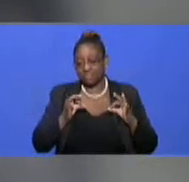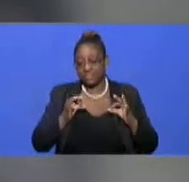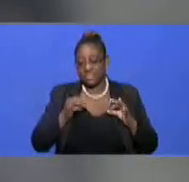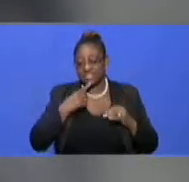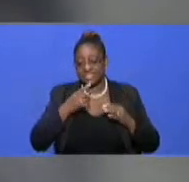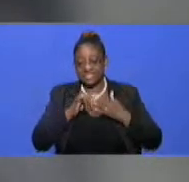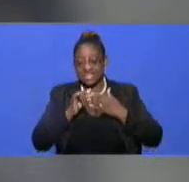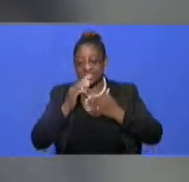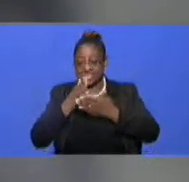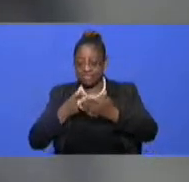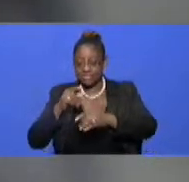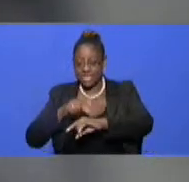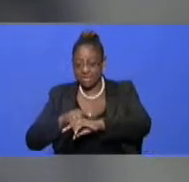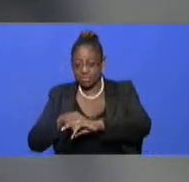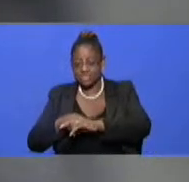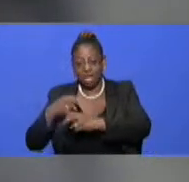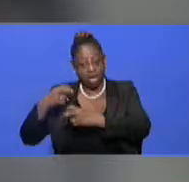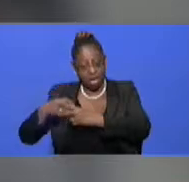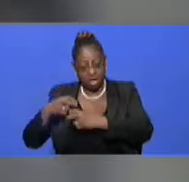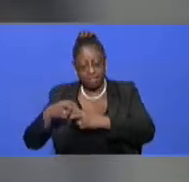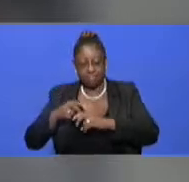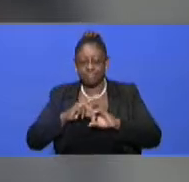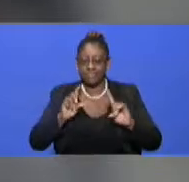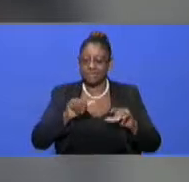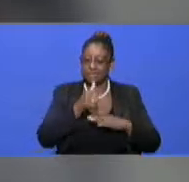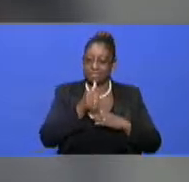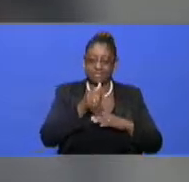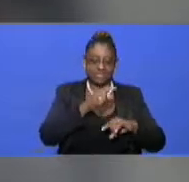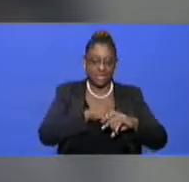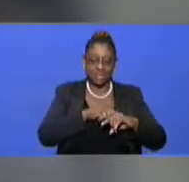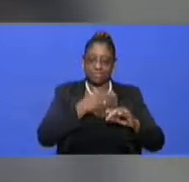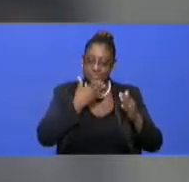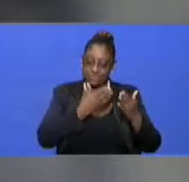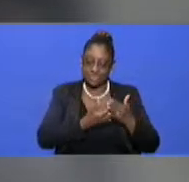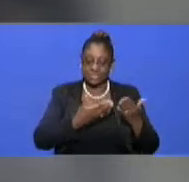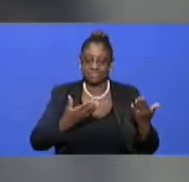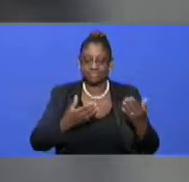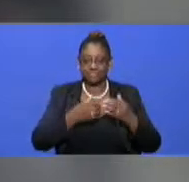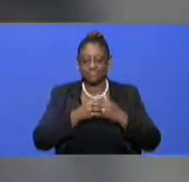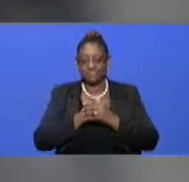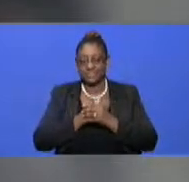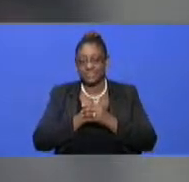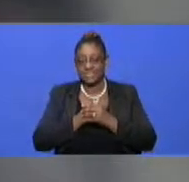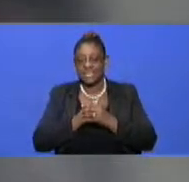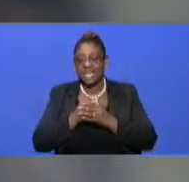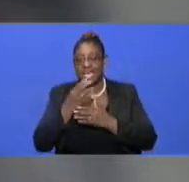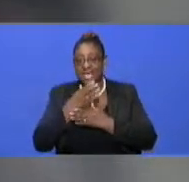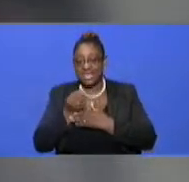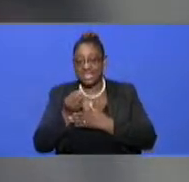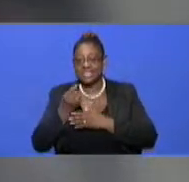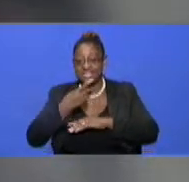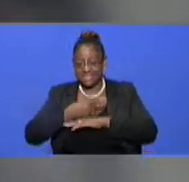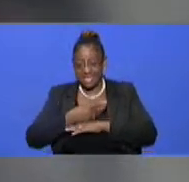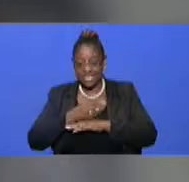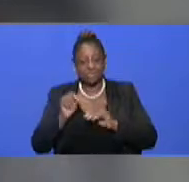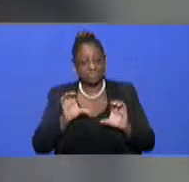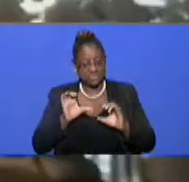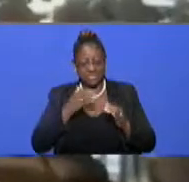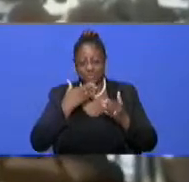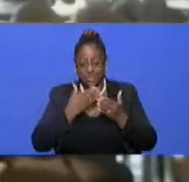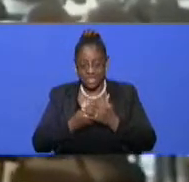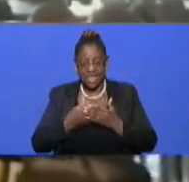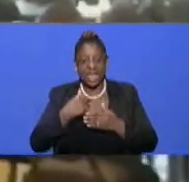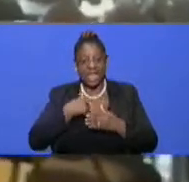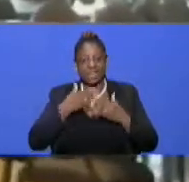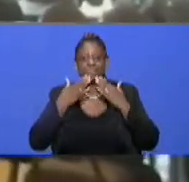And sometimes you hit some bump, but sometimes it's smoothing out for you. And that happened today for us, and I'm